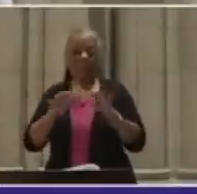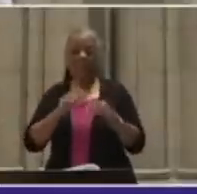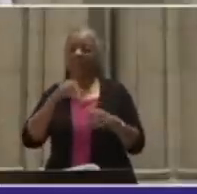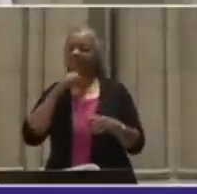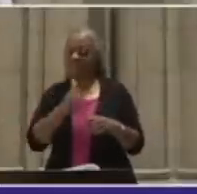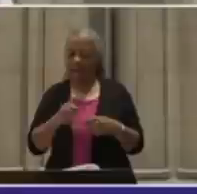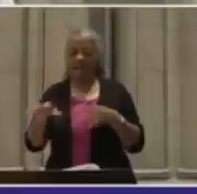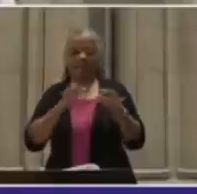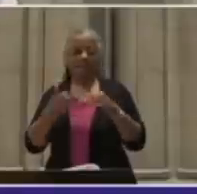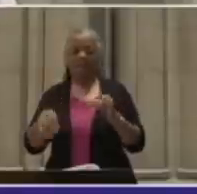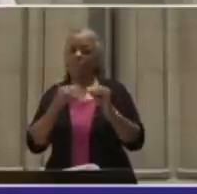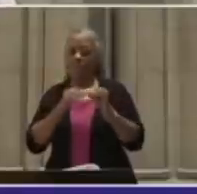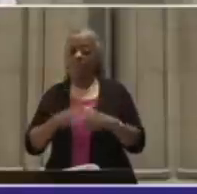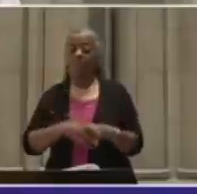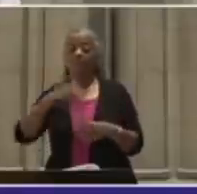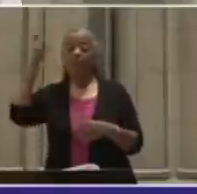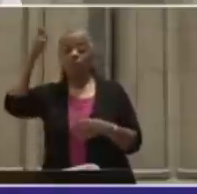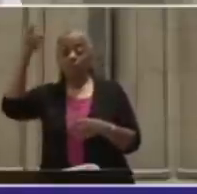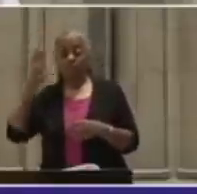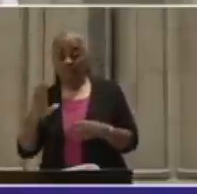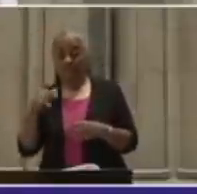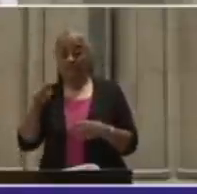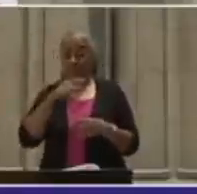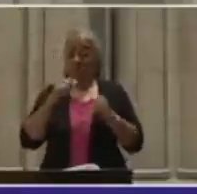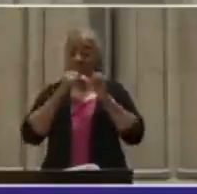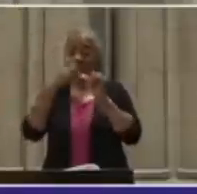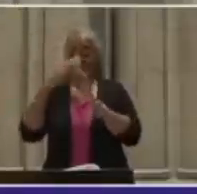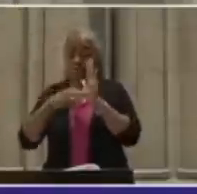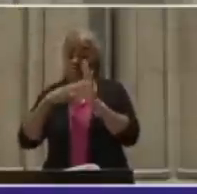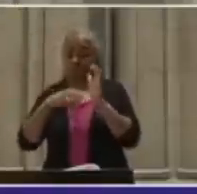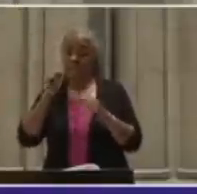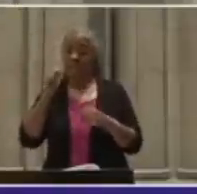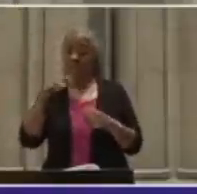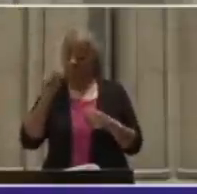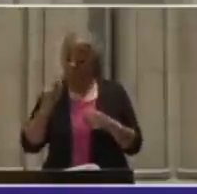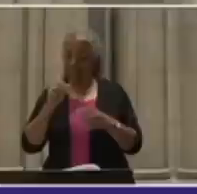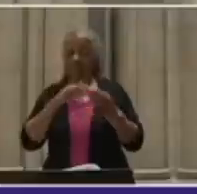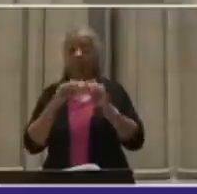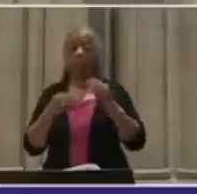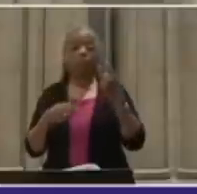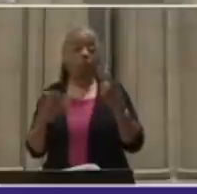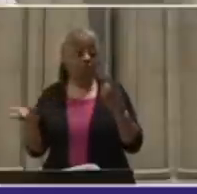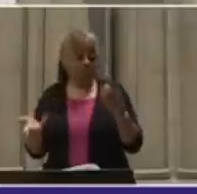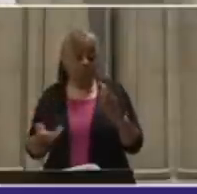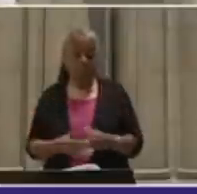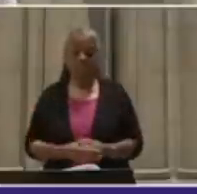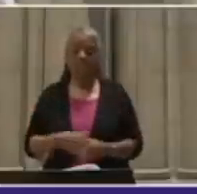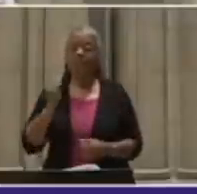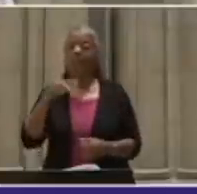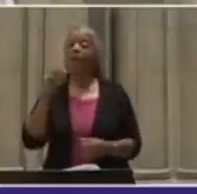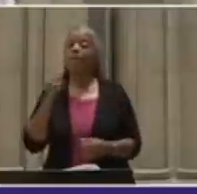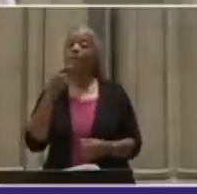isn't an option anymore. The wisdom of God, if you continue to read that text through the prophet, is number one, Amos